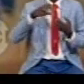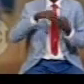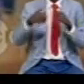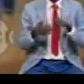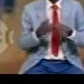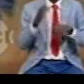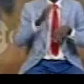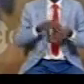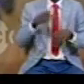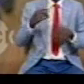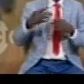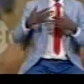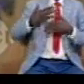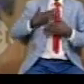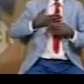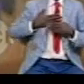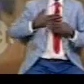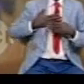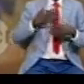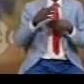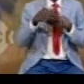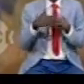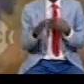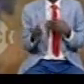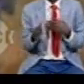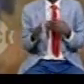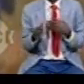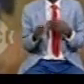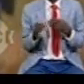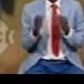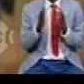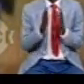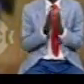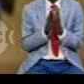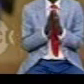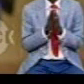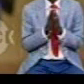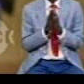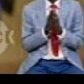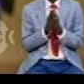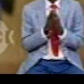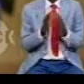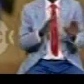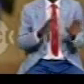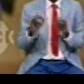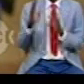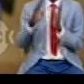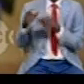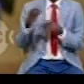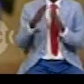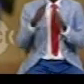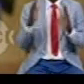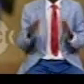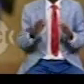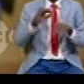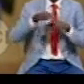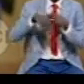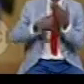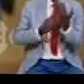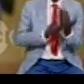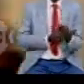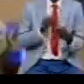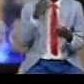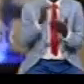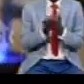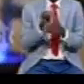heart. After the final amen, we left to the house. But the following morning, I see that every part of my body is